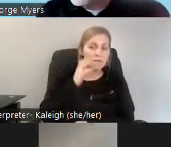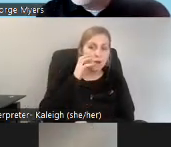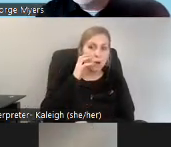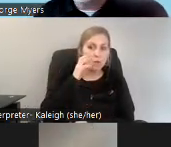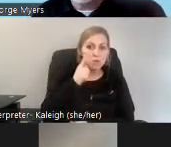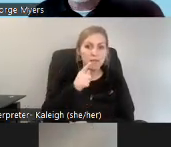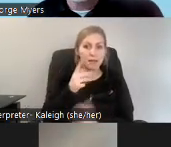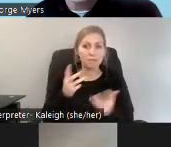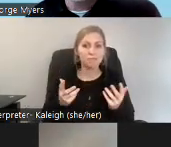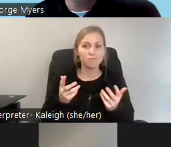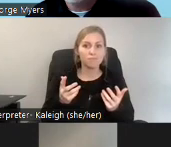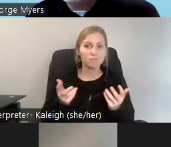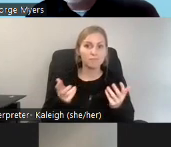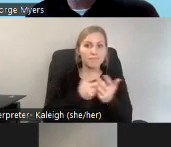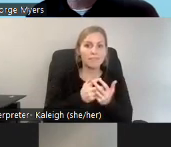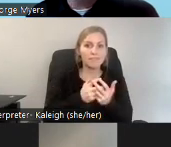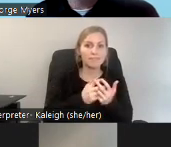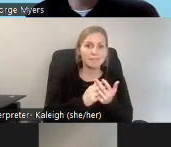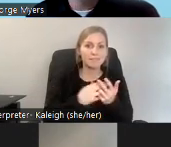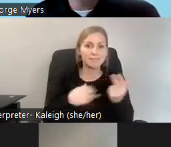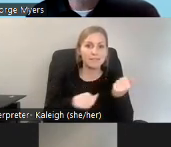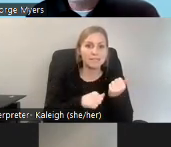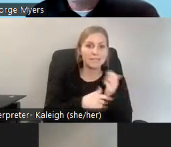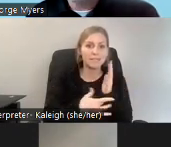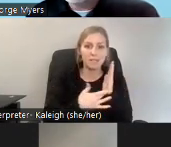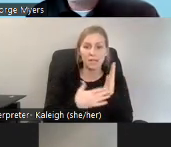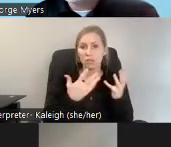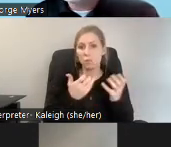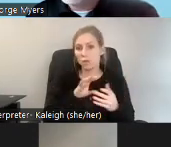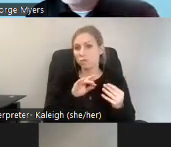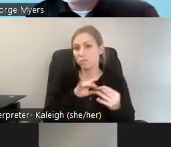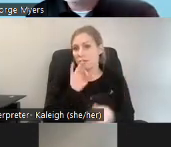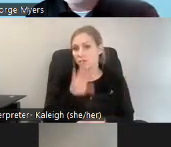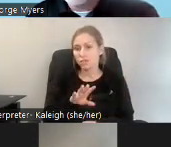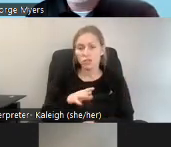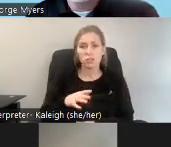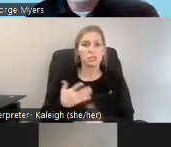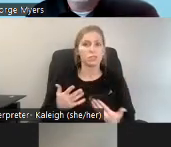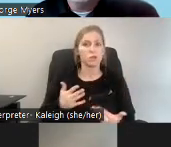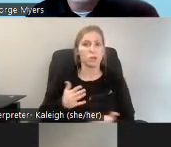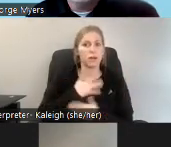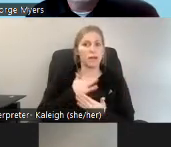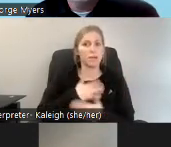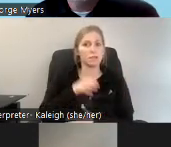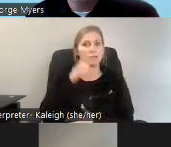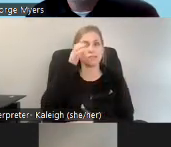into the category of assistive tech and you want to mention it, we'd be happy to know what that is as well.